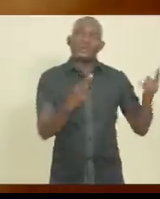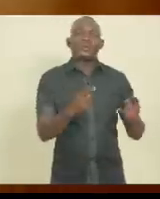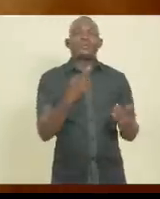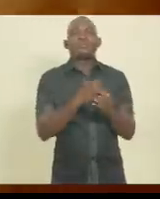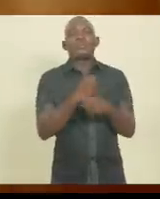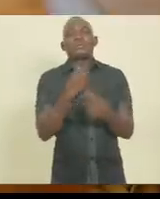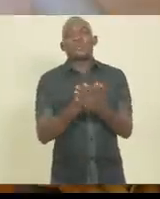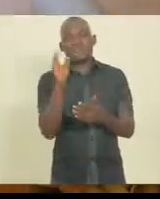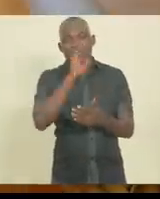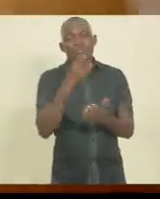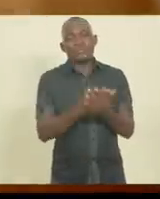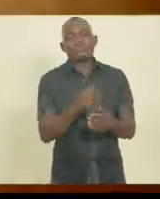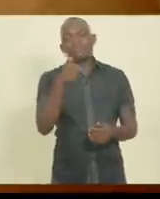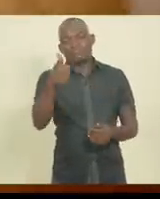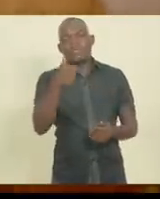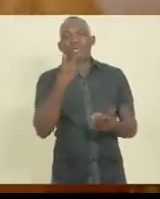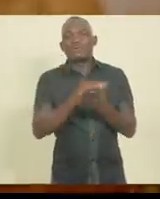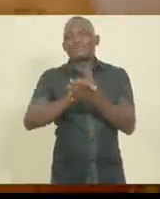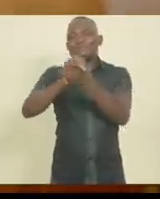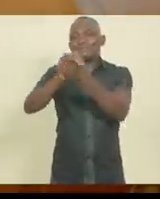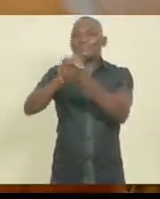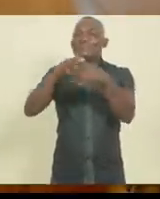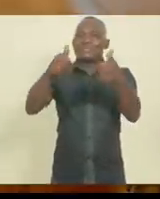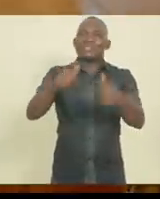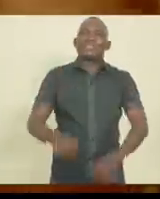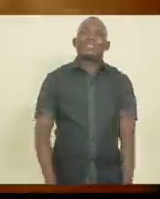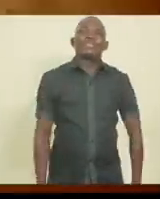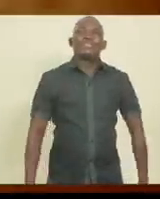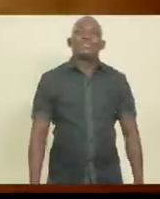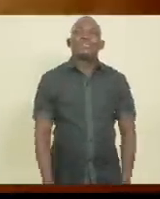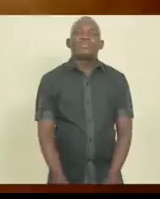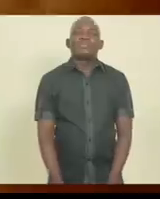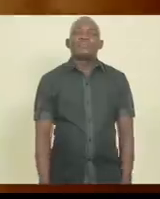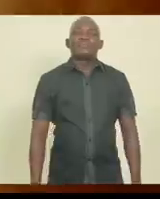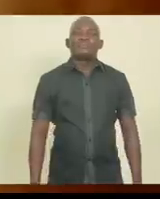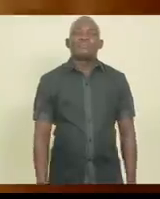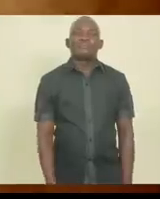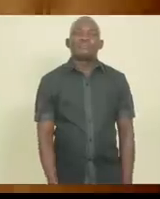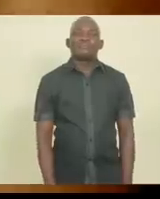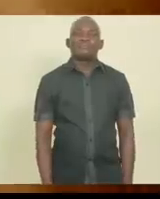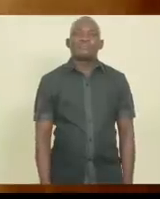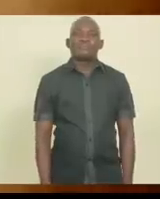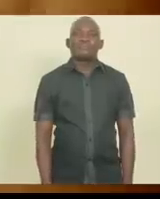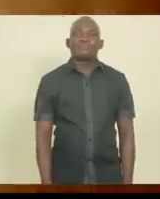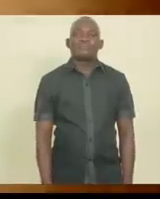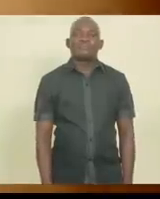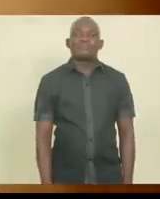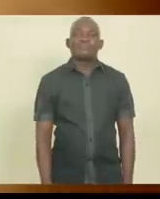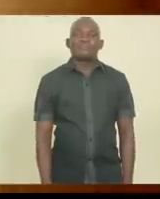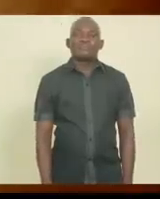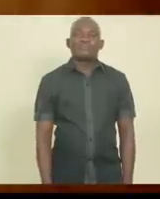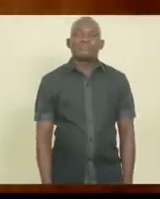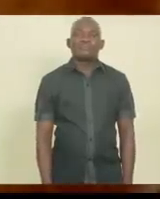Oh, yeah, let's go. You are my boy. You are my boy. Today we'll make money. You understand? We'll make money.